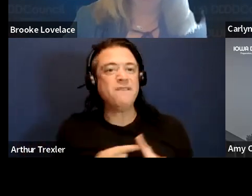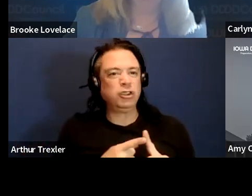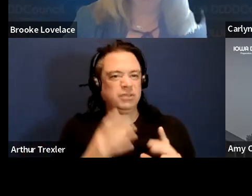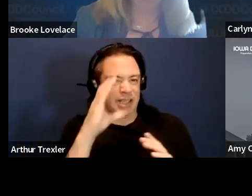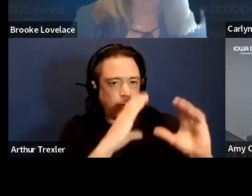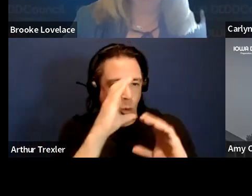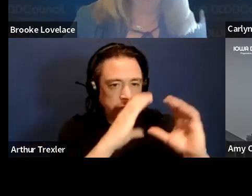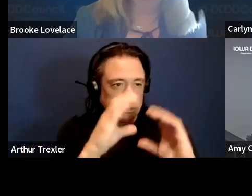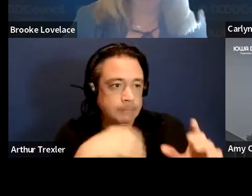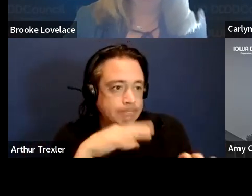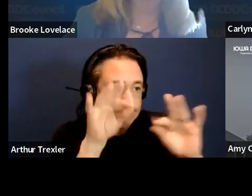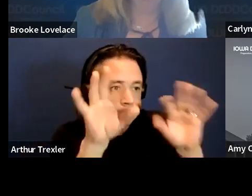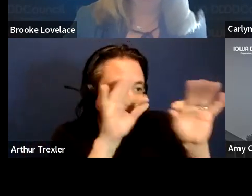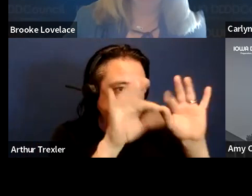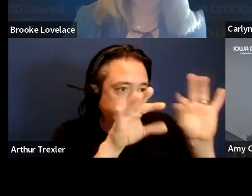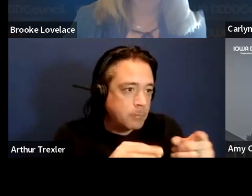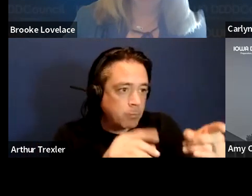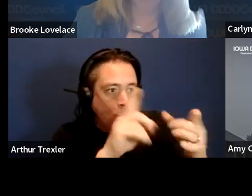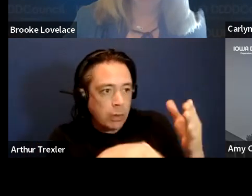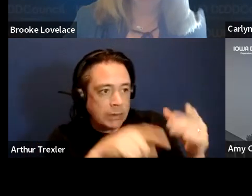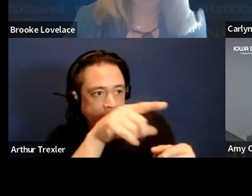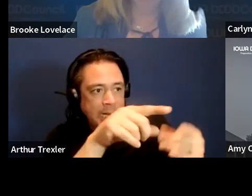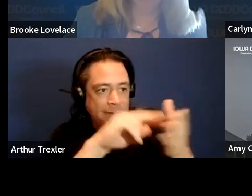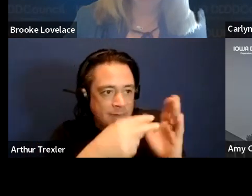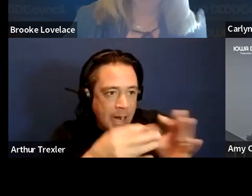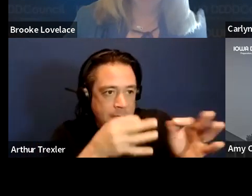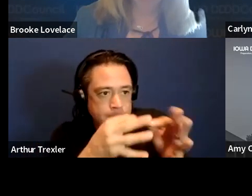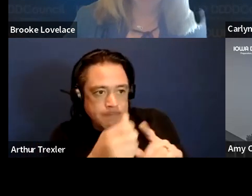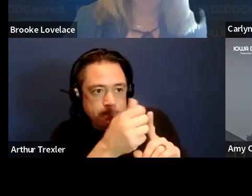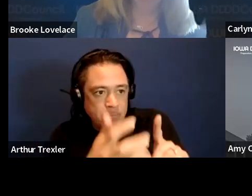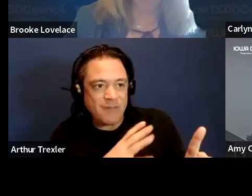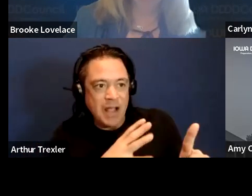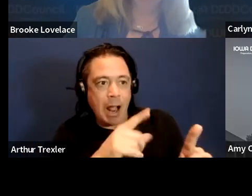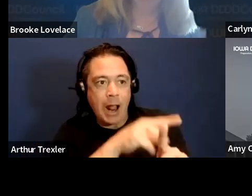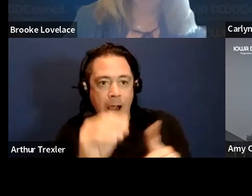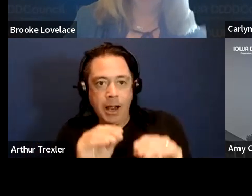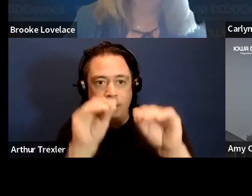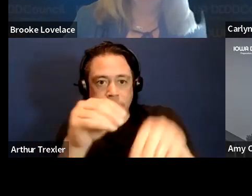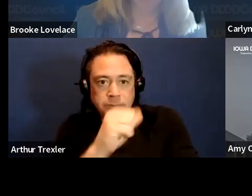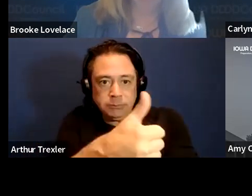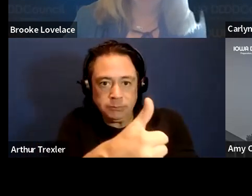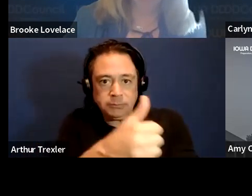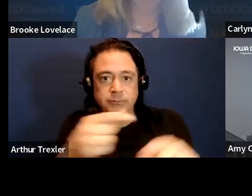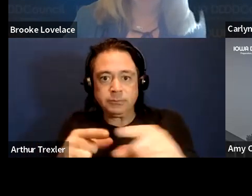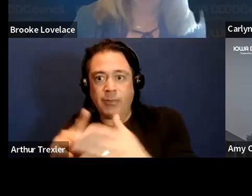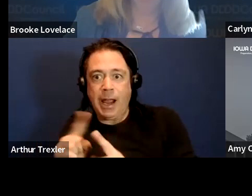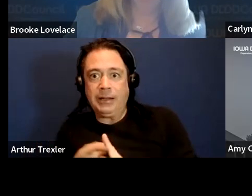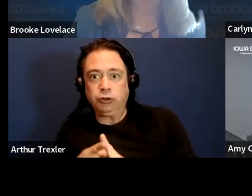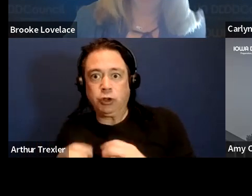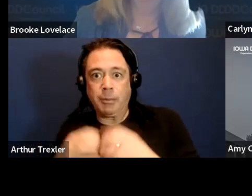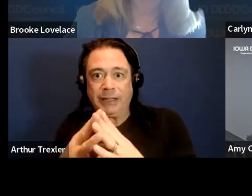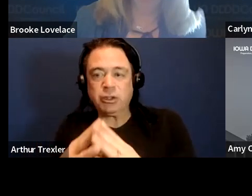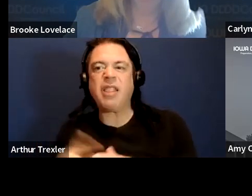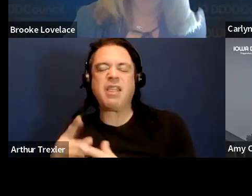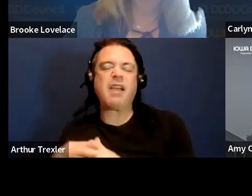we're discovering and defining, and then we move to installation, and then initial implementation and full